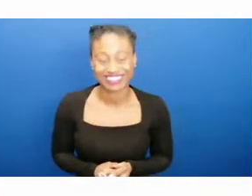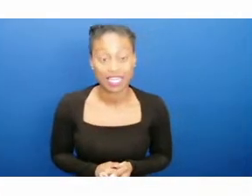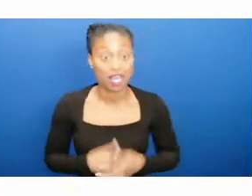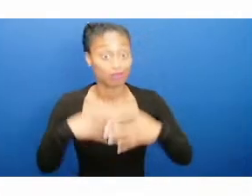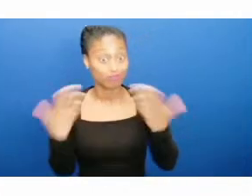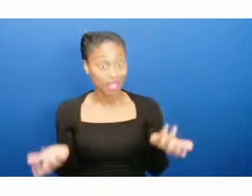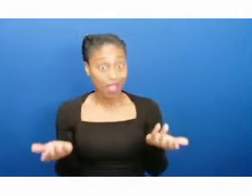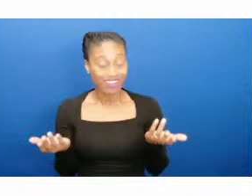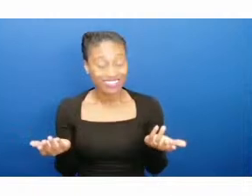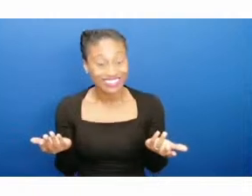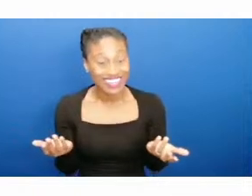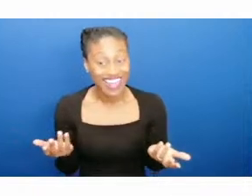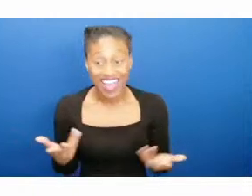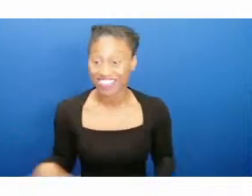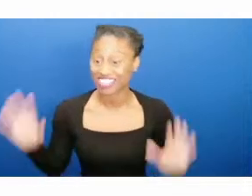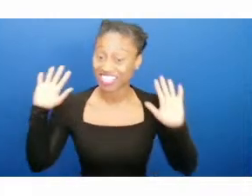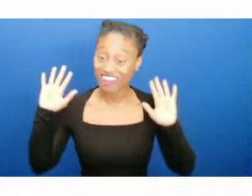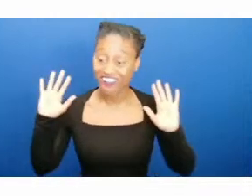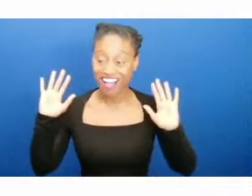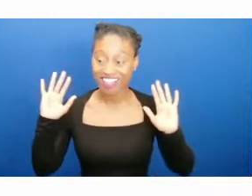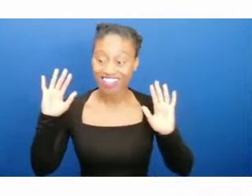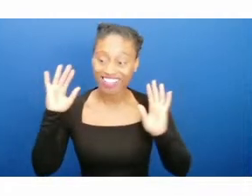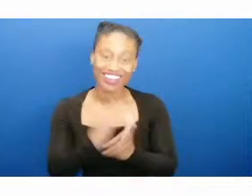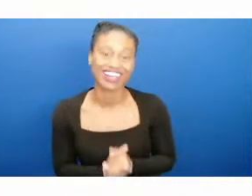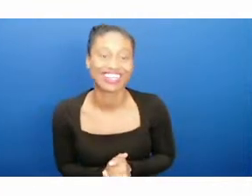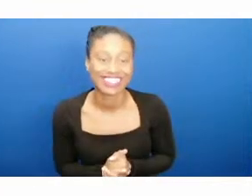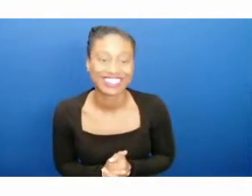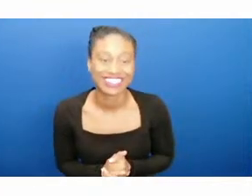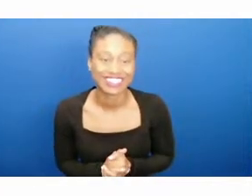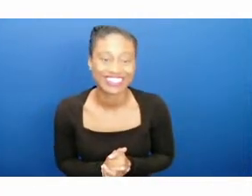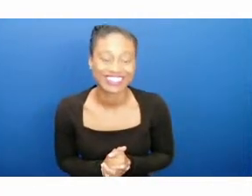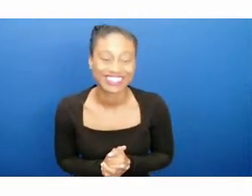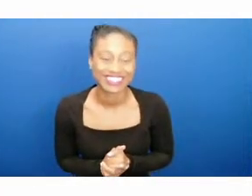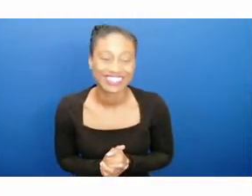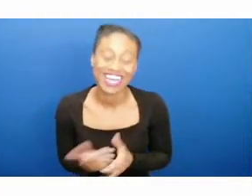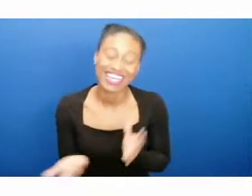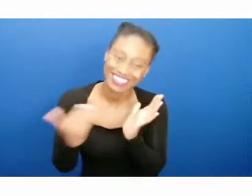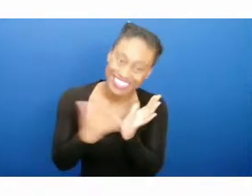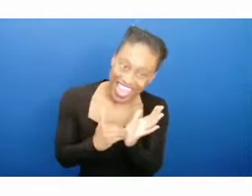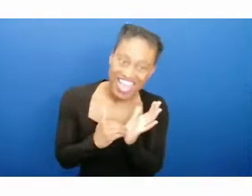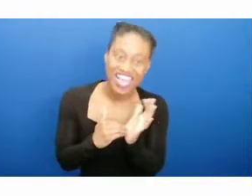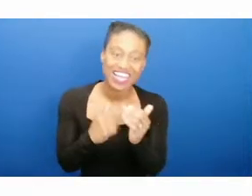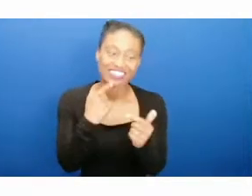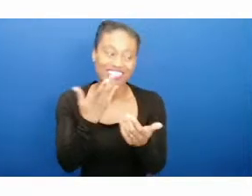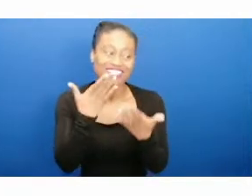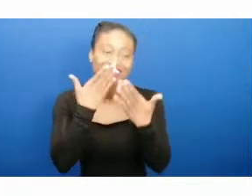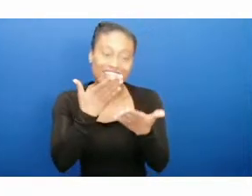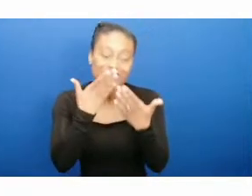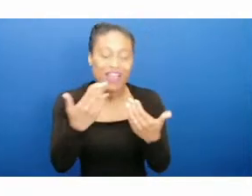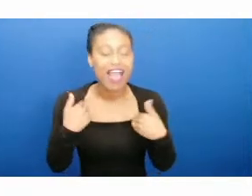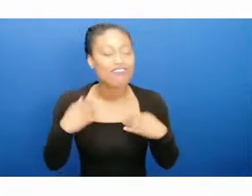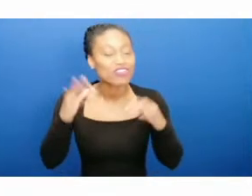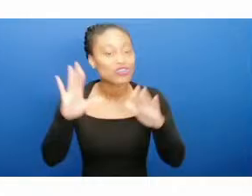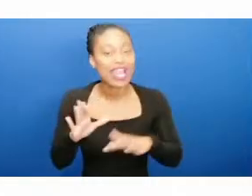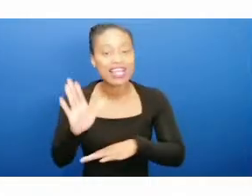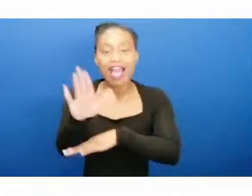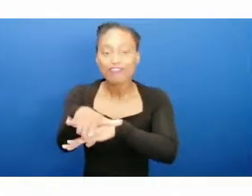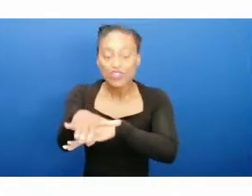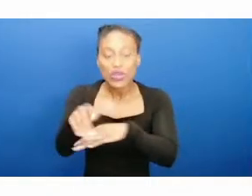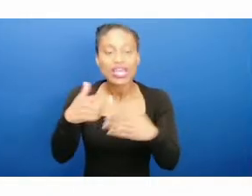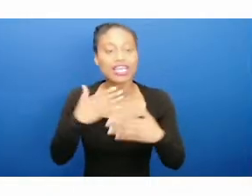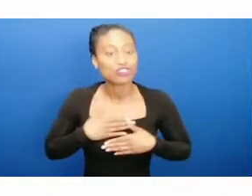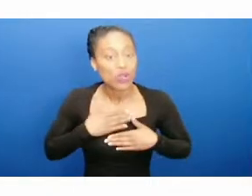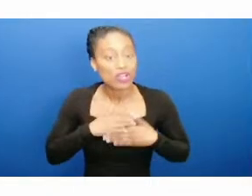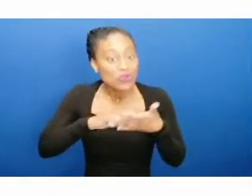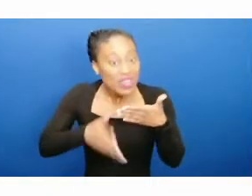think that is all. And I just once again say have a great afternoon. Enjoy your weekend, and we will